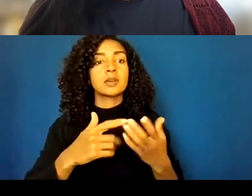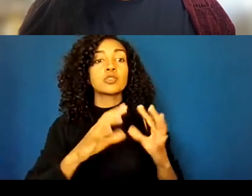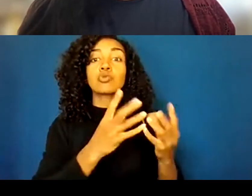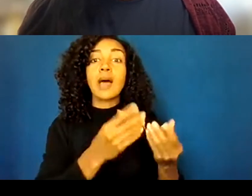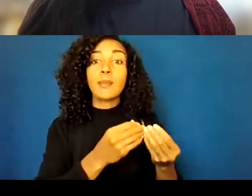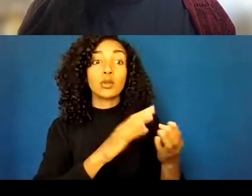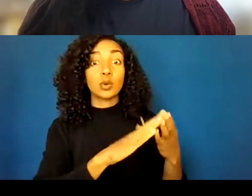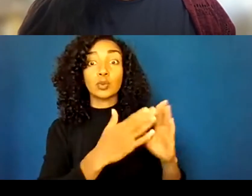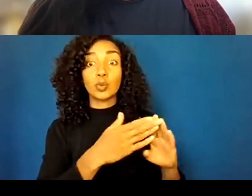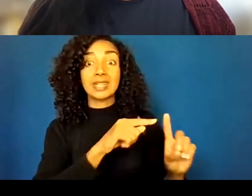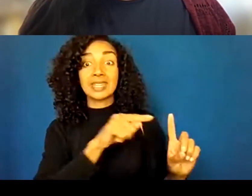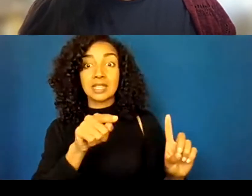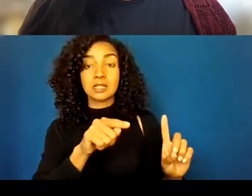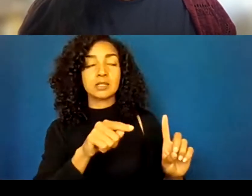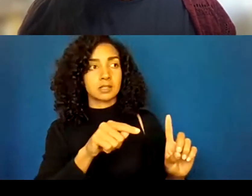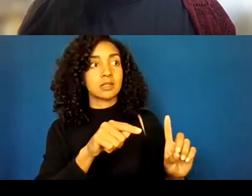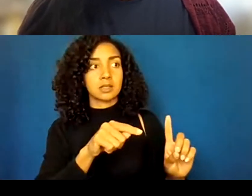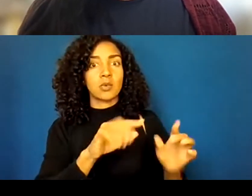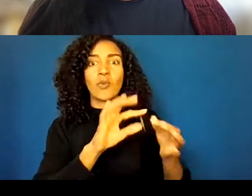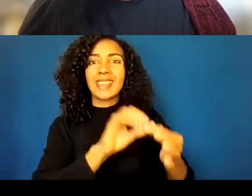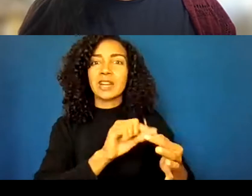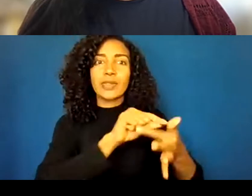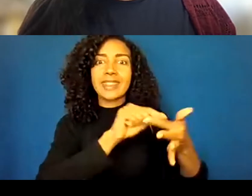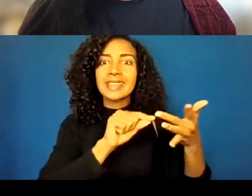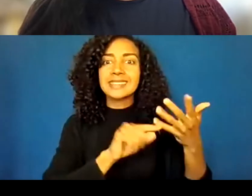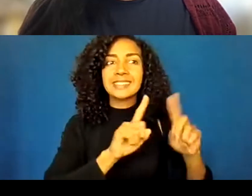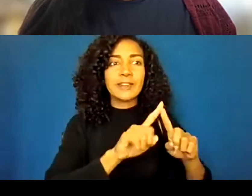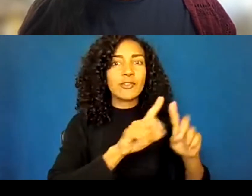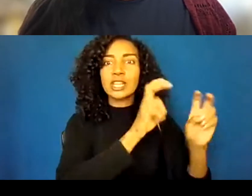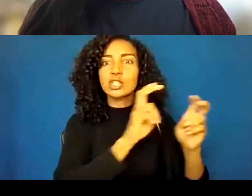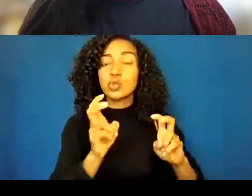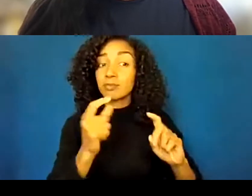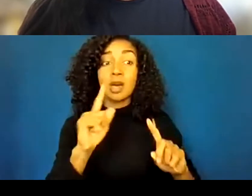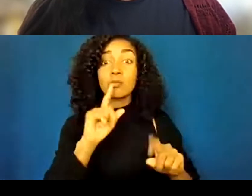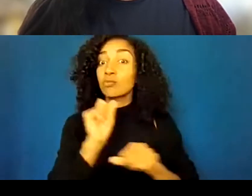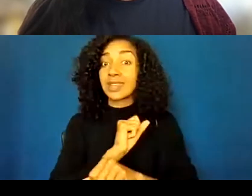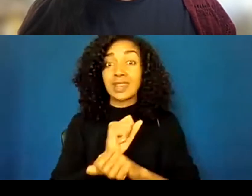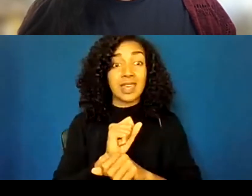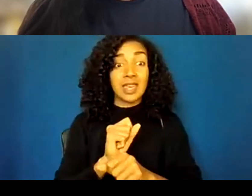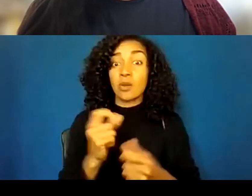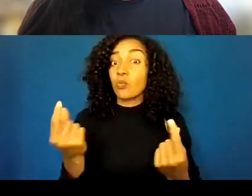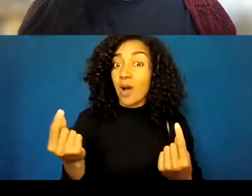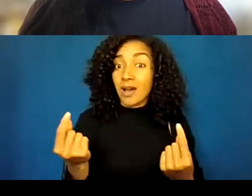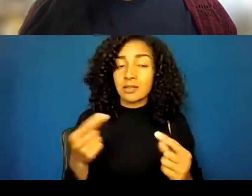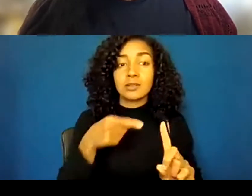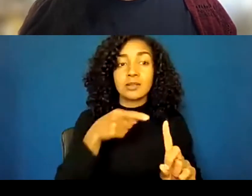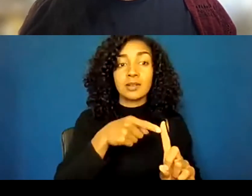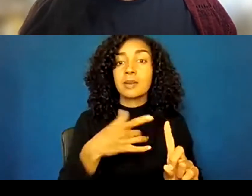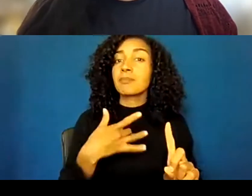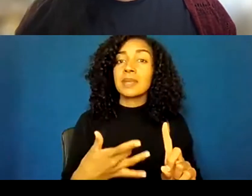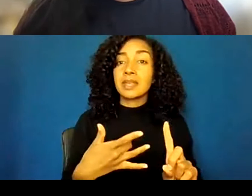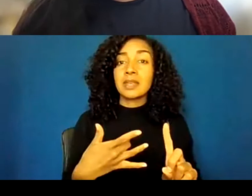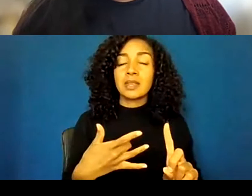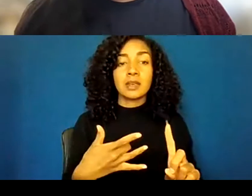circumstances that data is being collected under. The fact is oftentimes tribes aren't even asked if they can utilize that